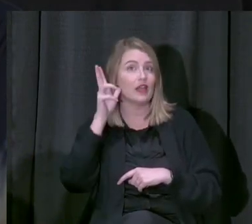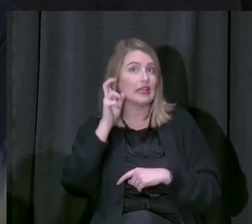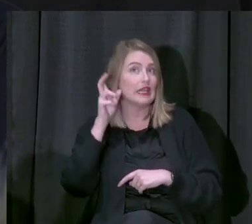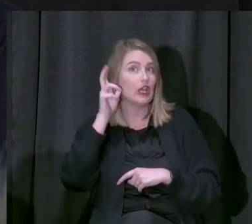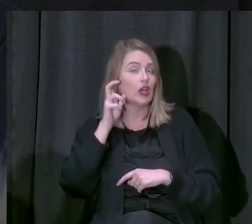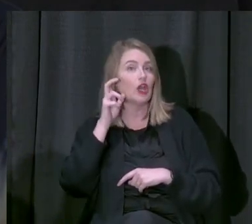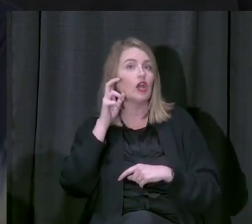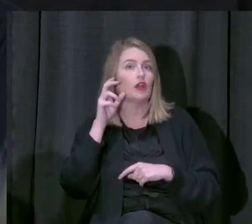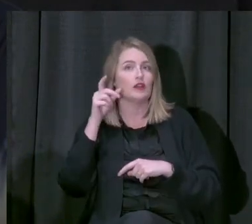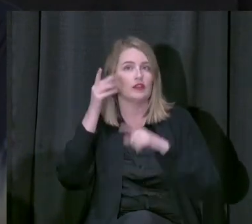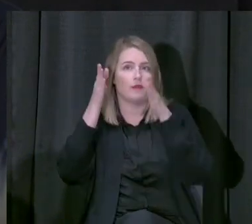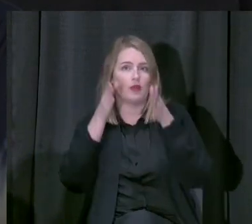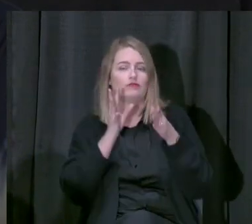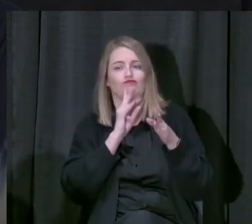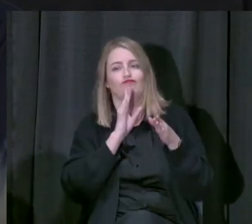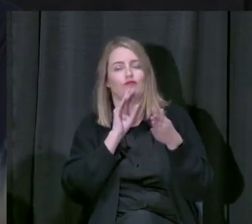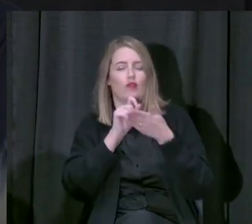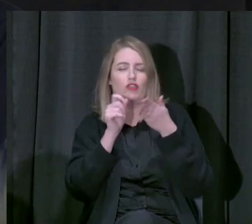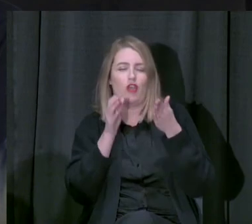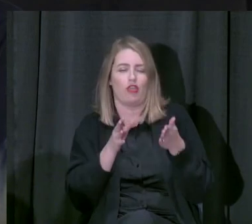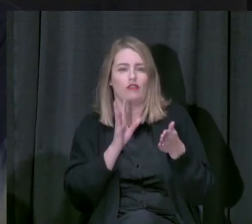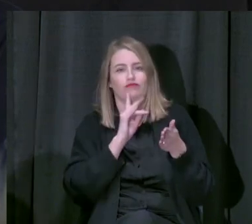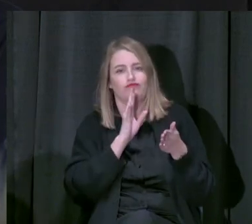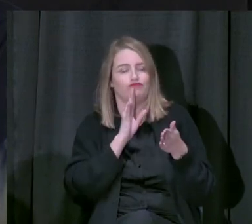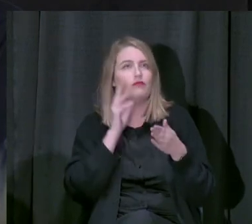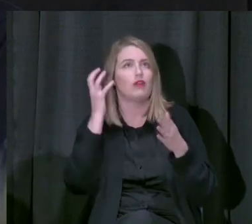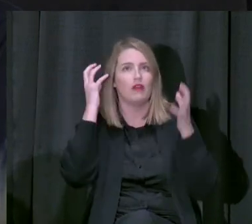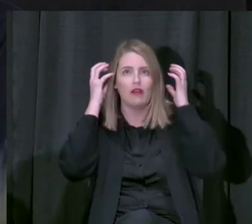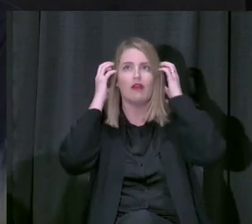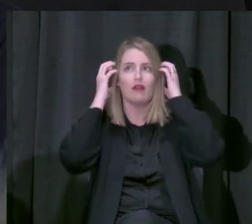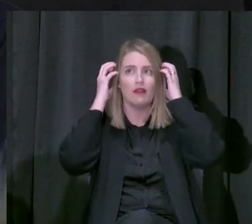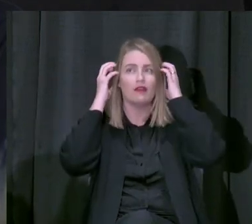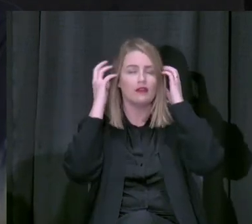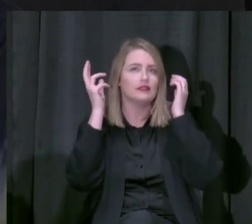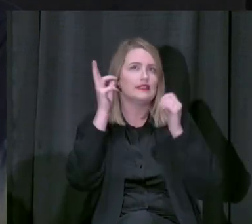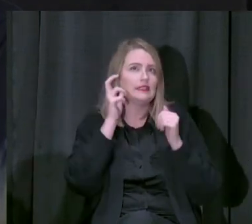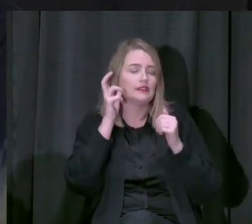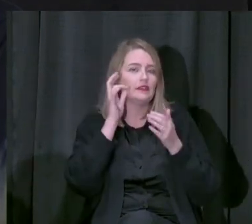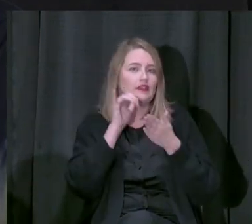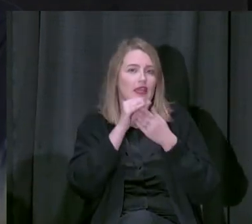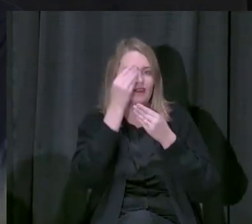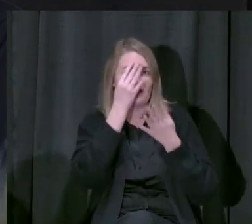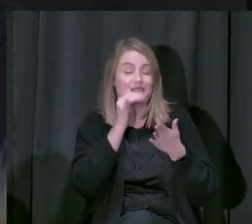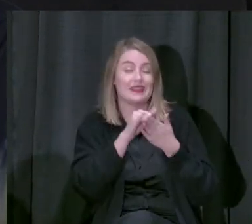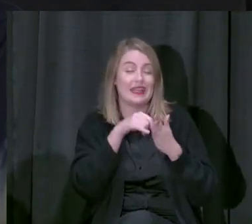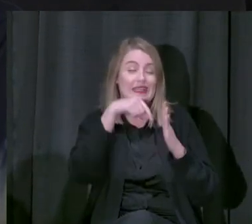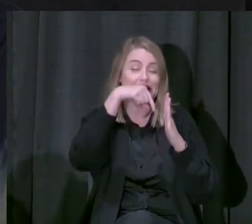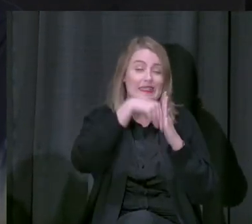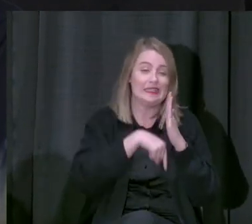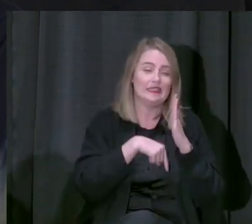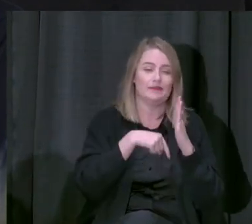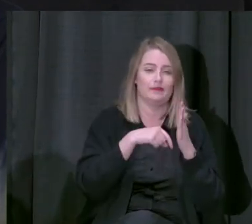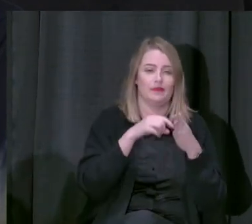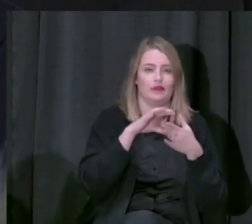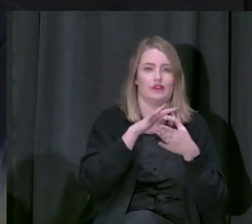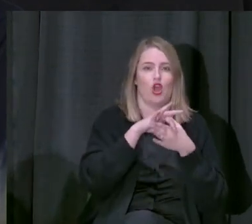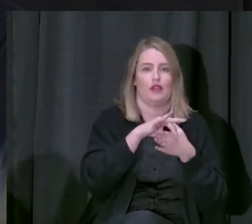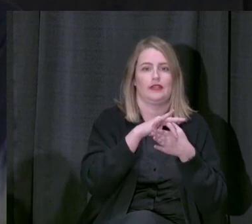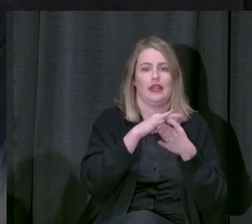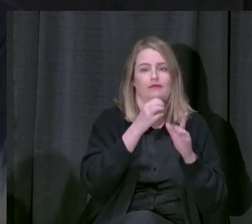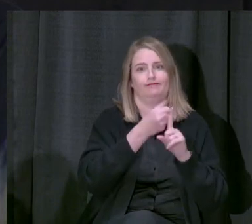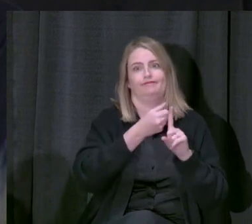reading the information or the author of that exhibit reading the information. That's the deep content that can